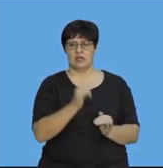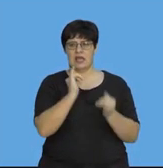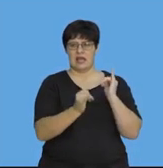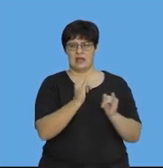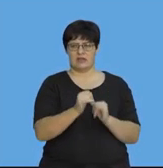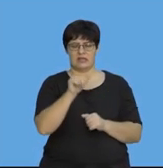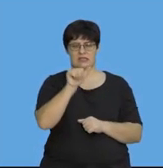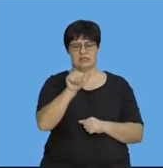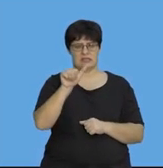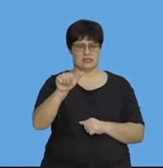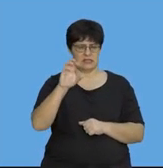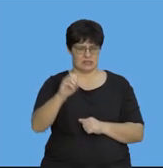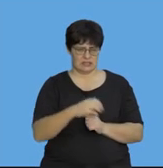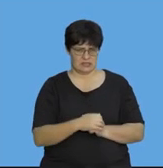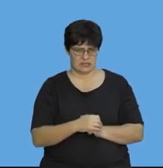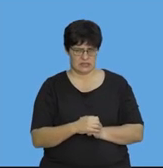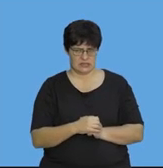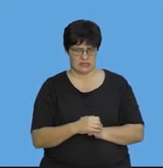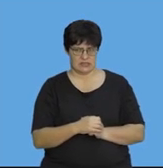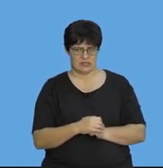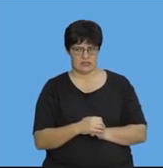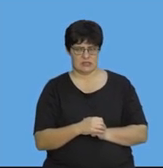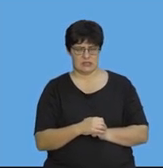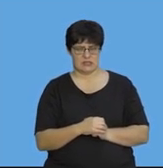Okay, now I get 11,660.